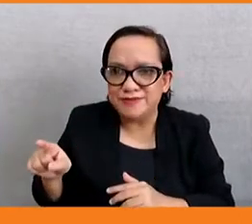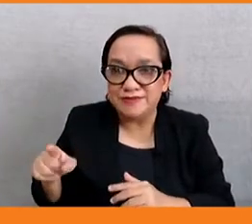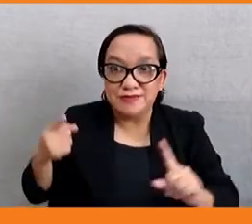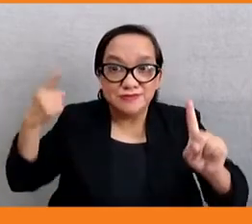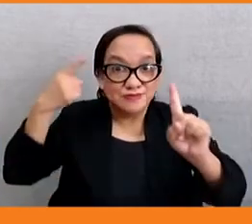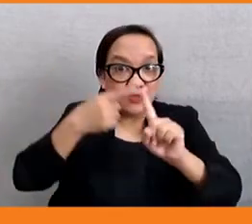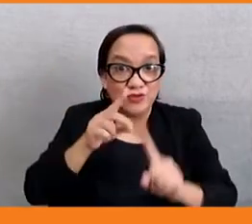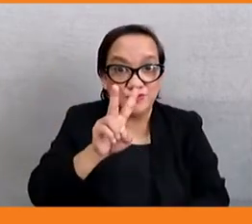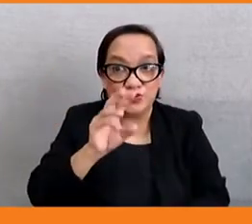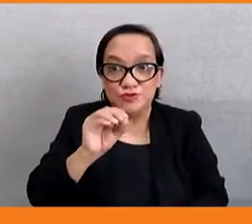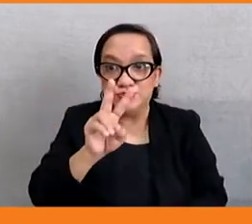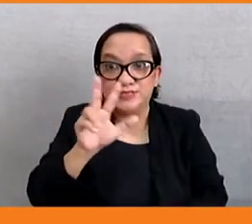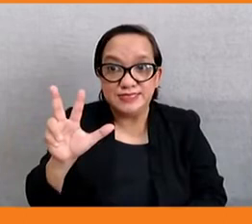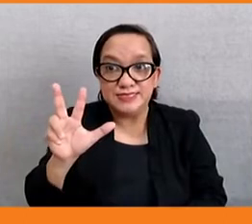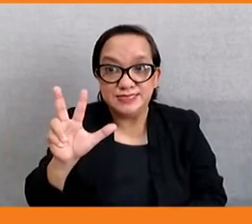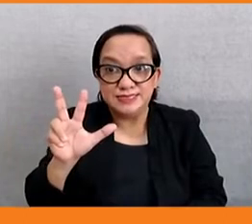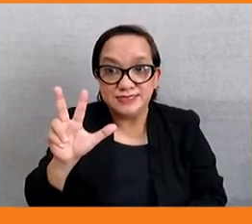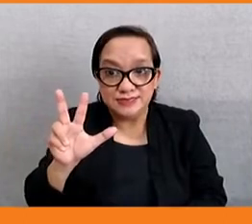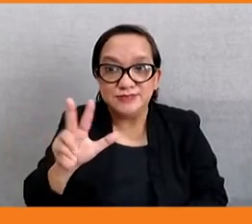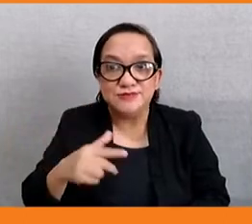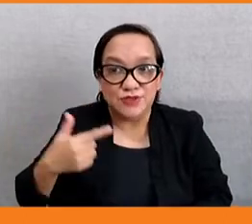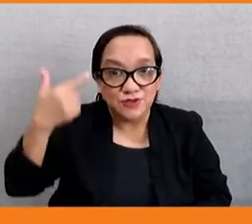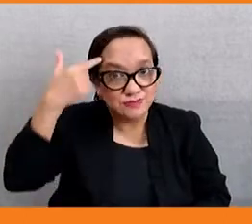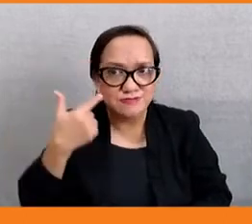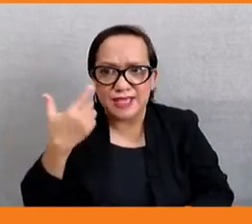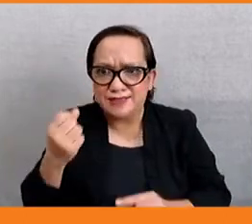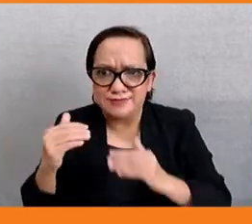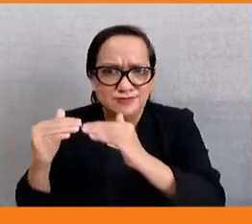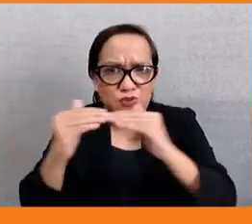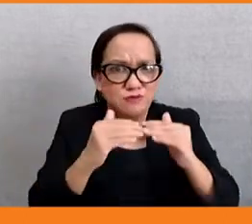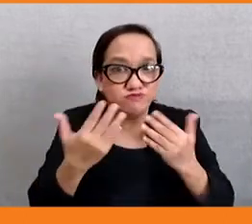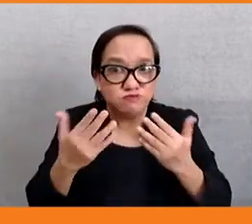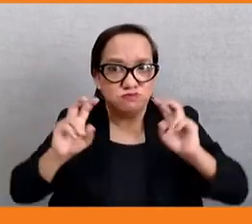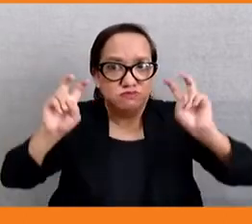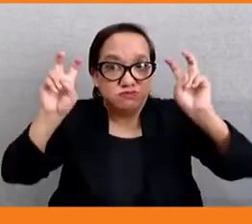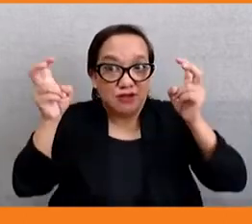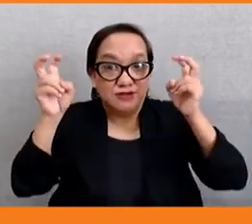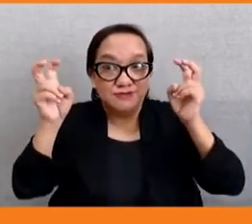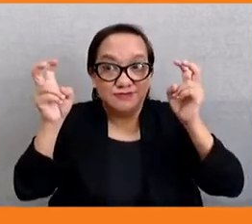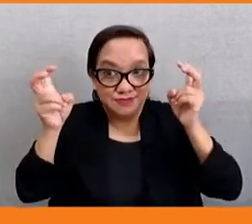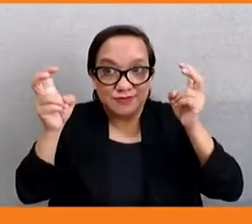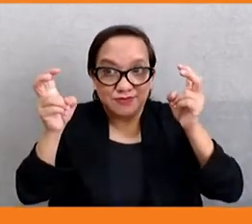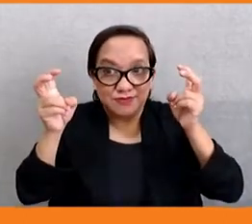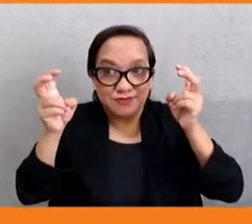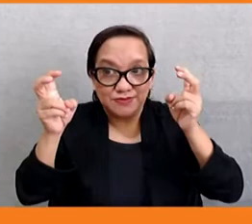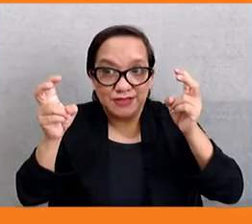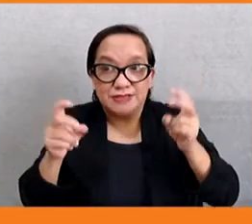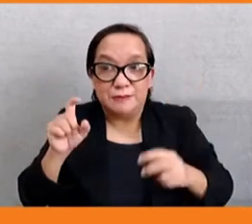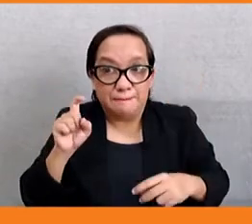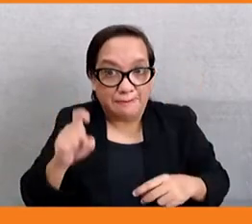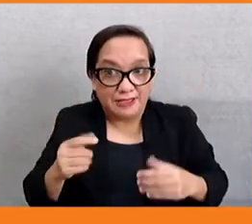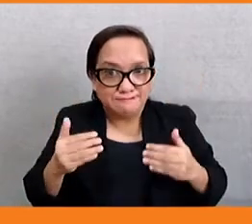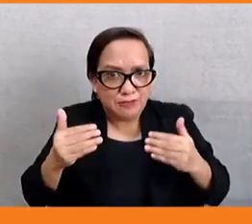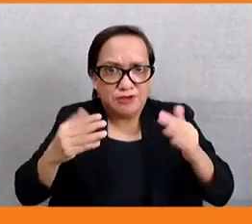gender equality issue. As we contribute to accelerating gender equality outcomes in the